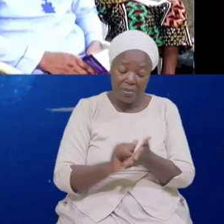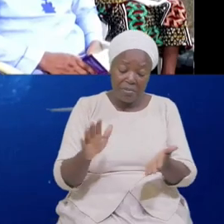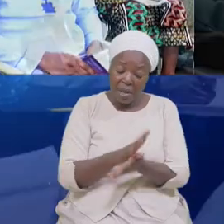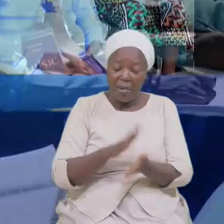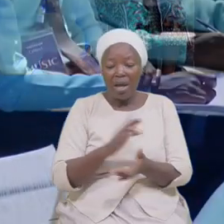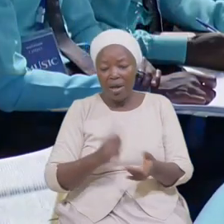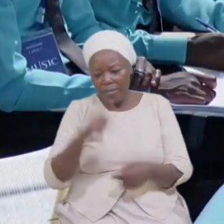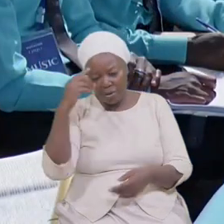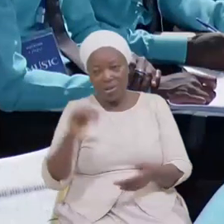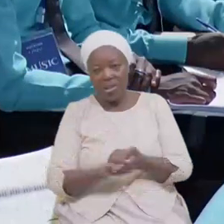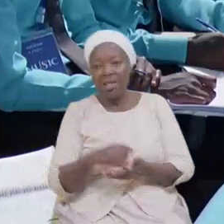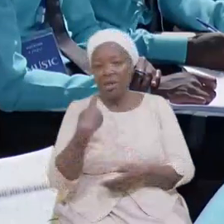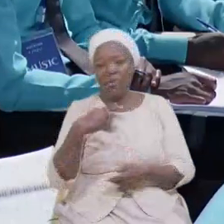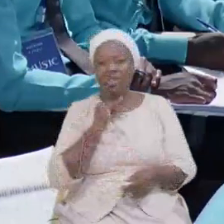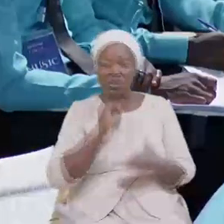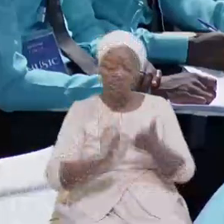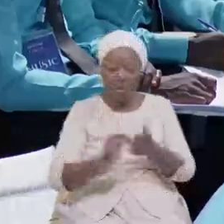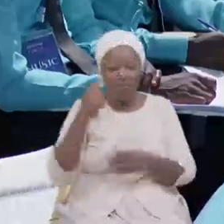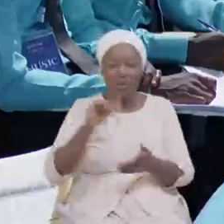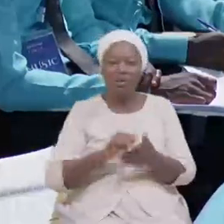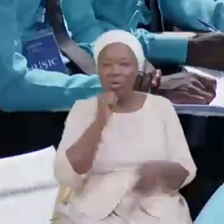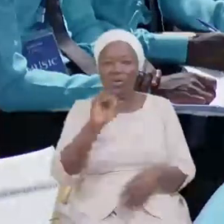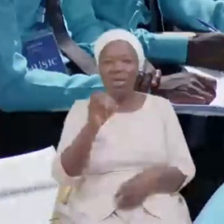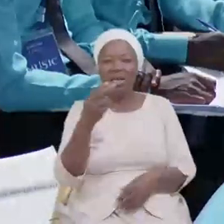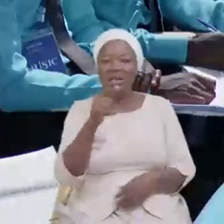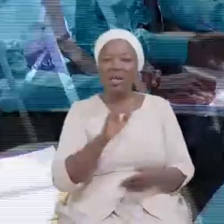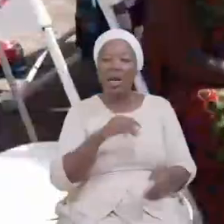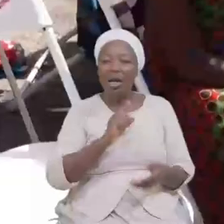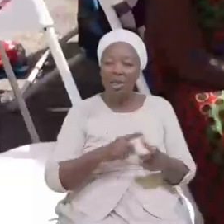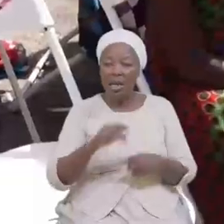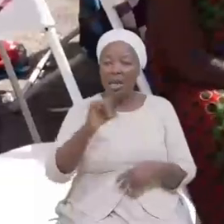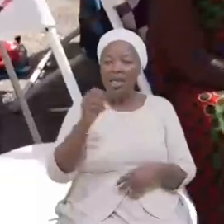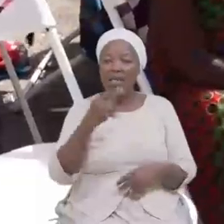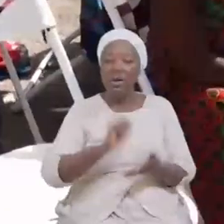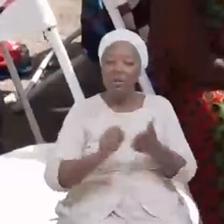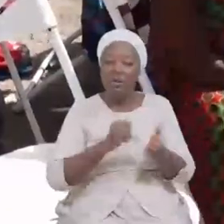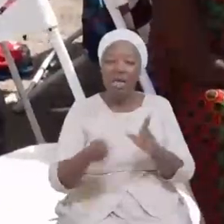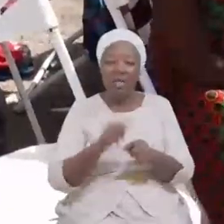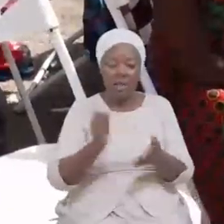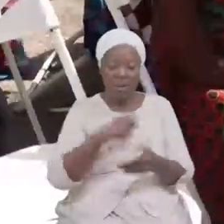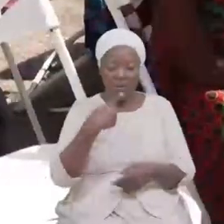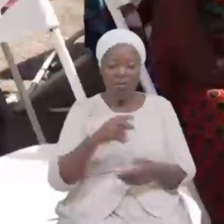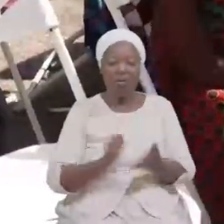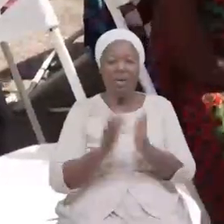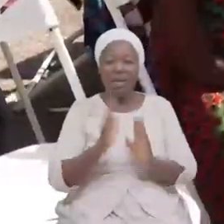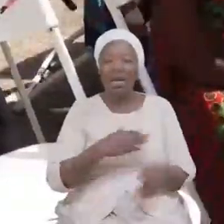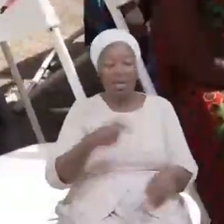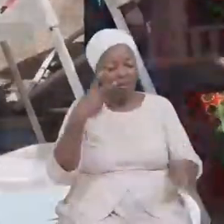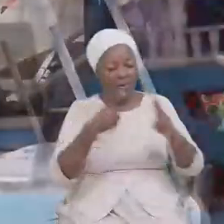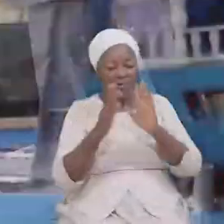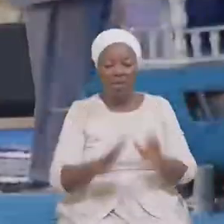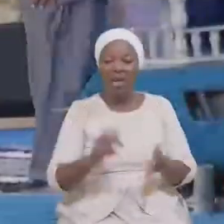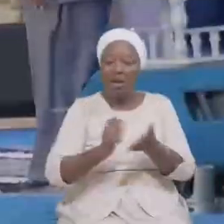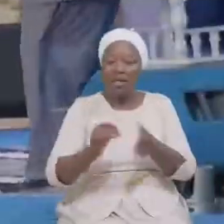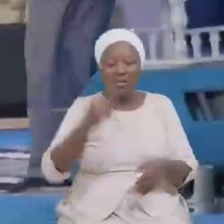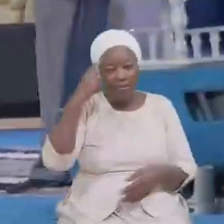for. Not Isaiah. Isaiah wrote it at the speech writer, at the prophet, writing for